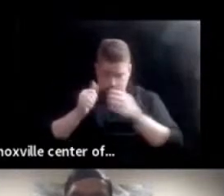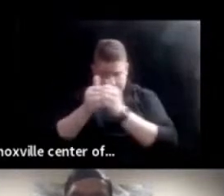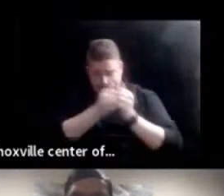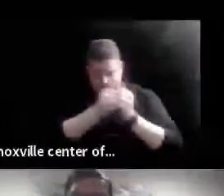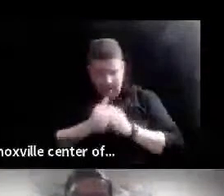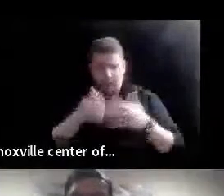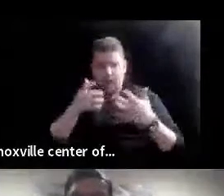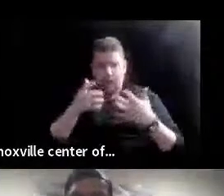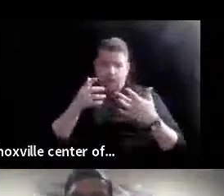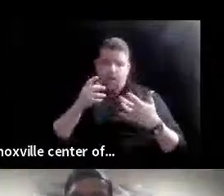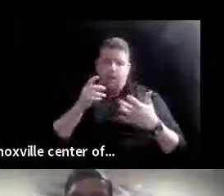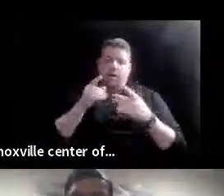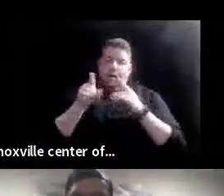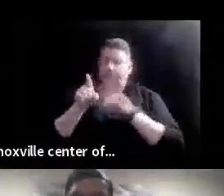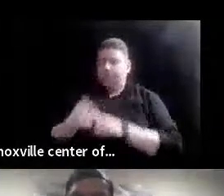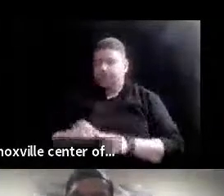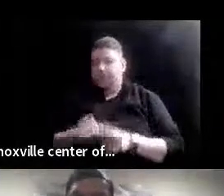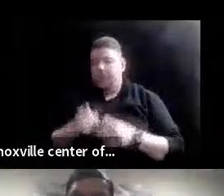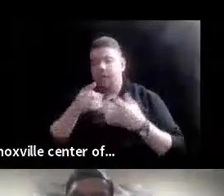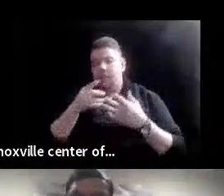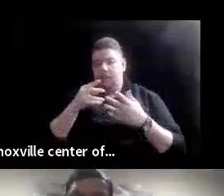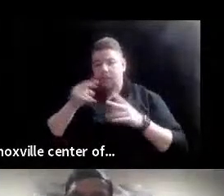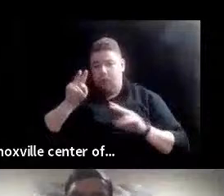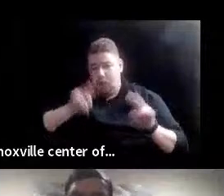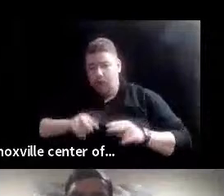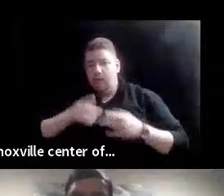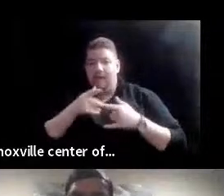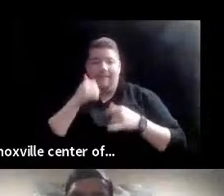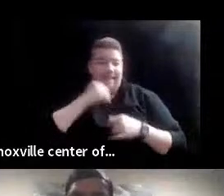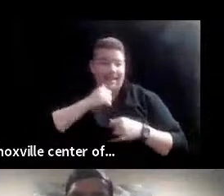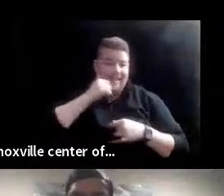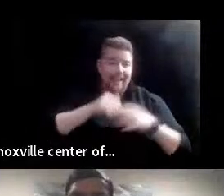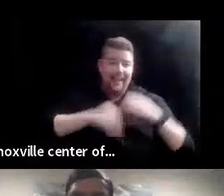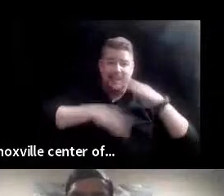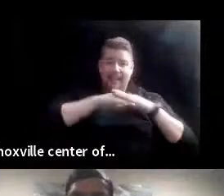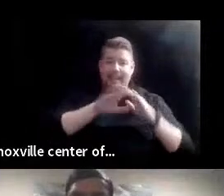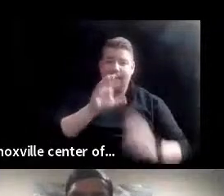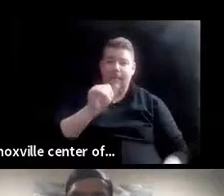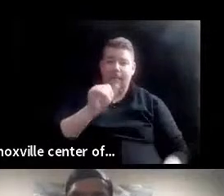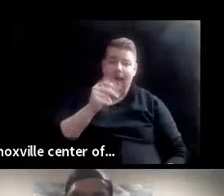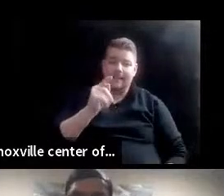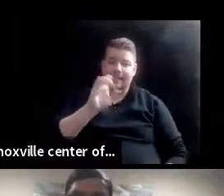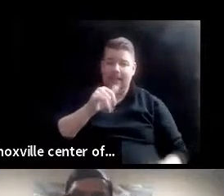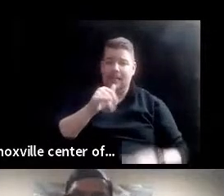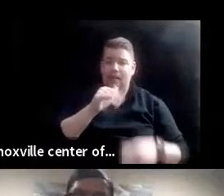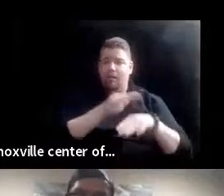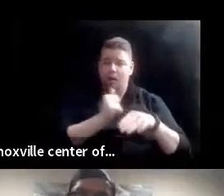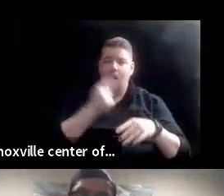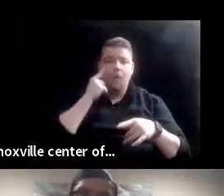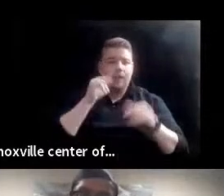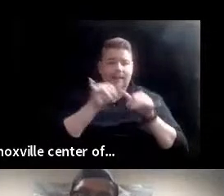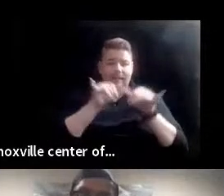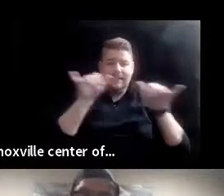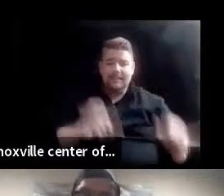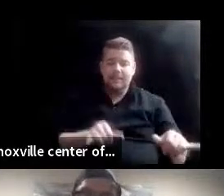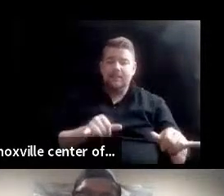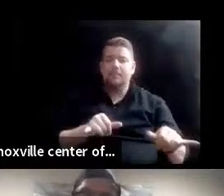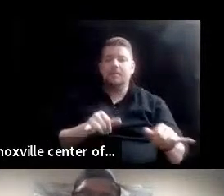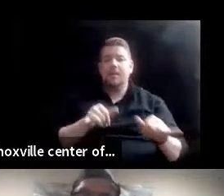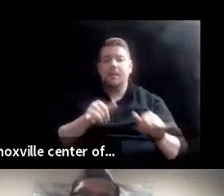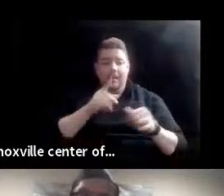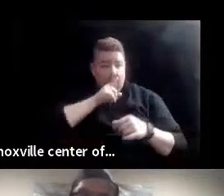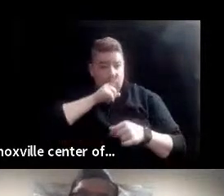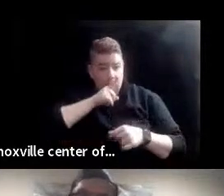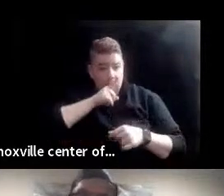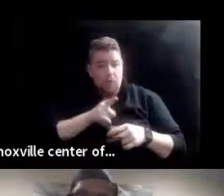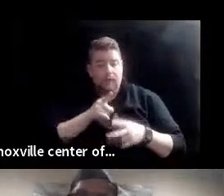have, I mean, if you look at the, we still have that daily capacity call with the systems. And if you truly